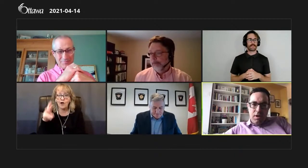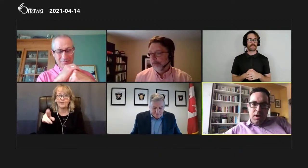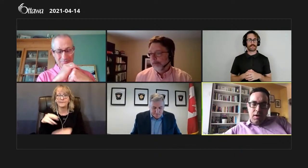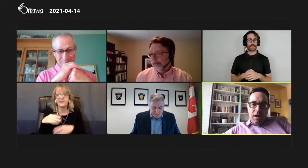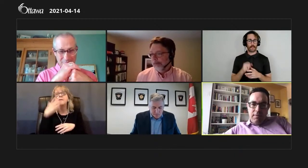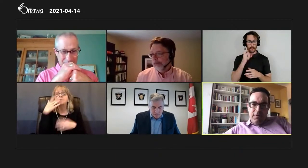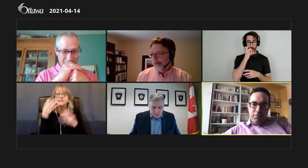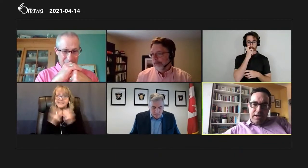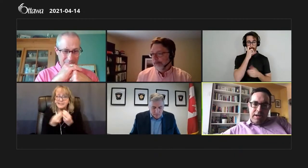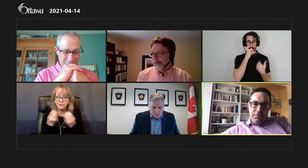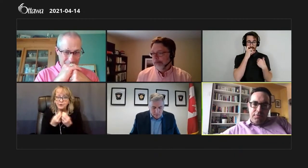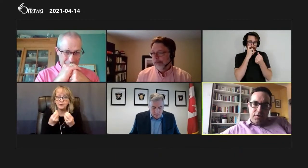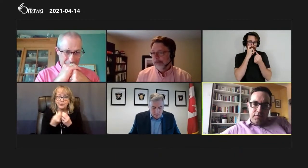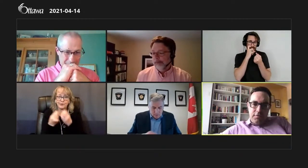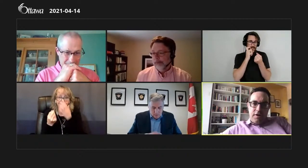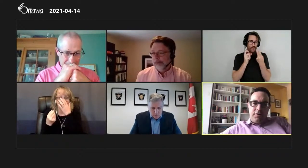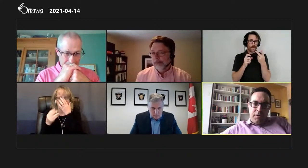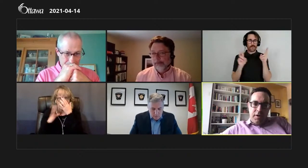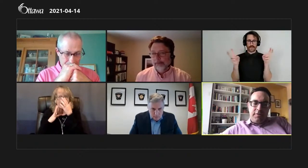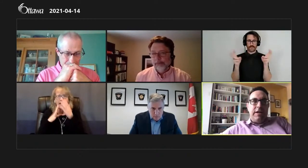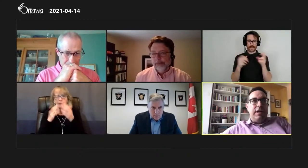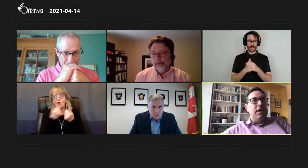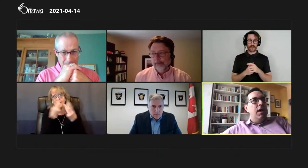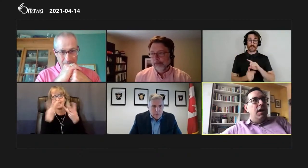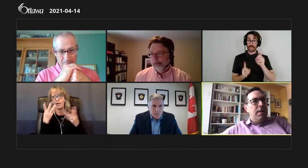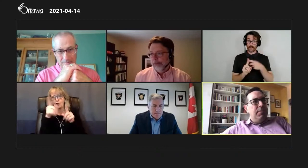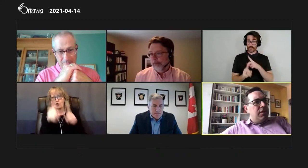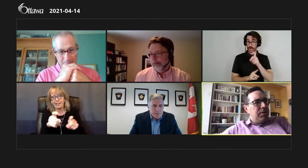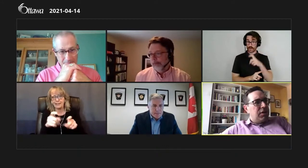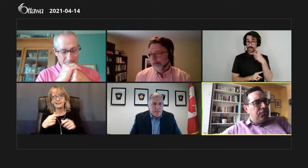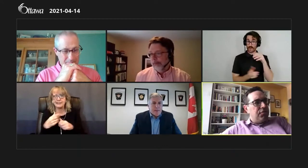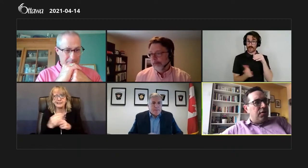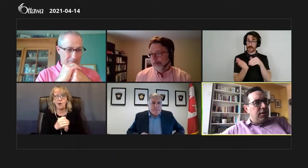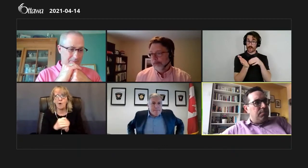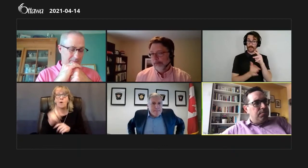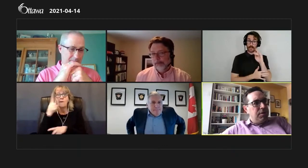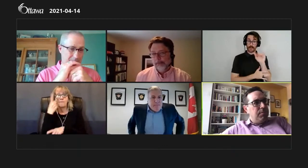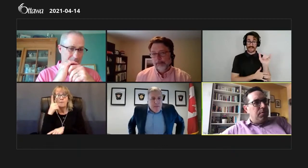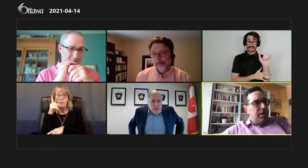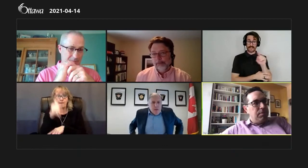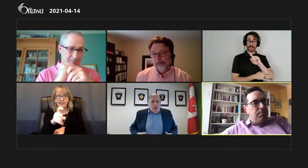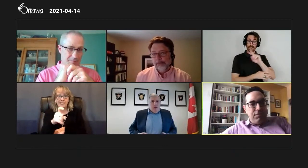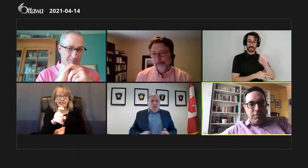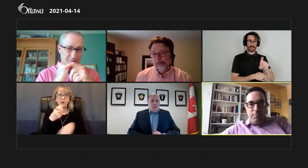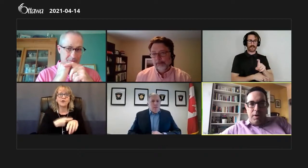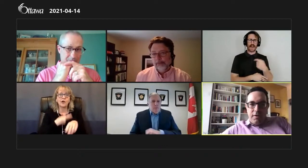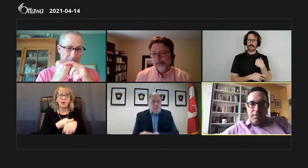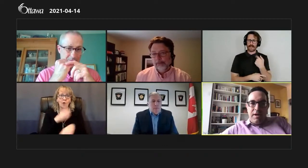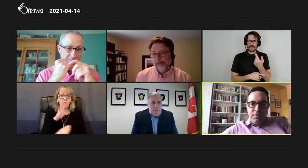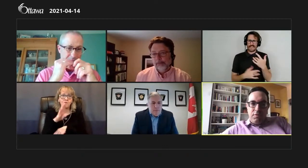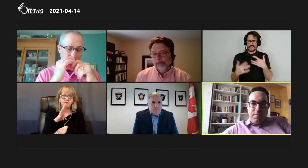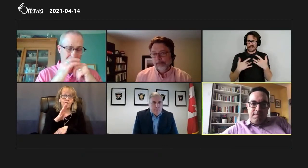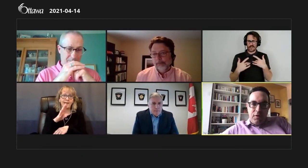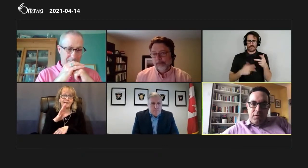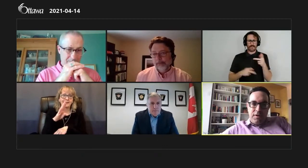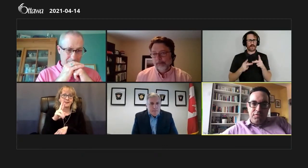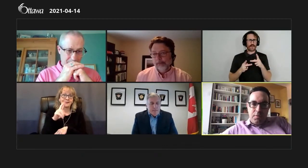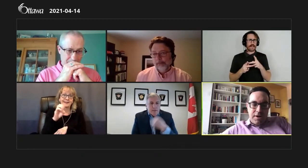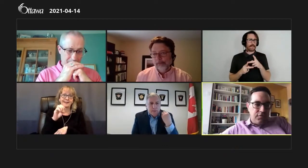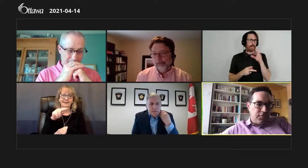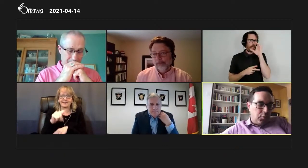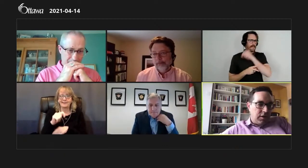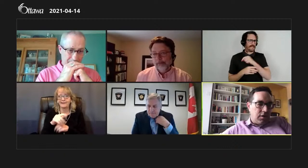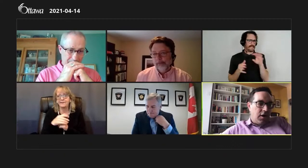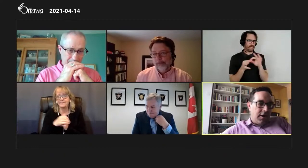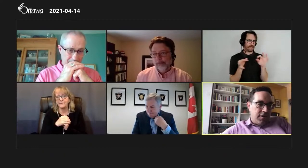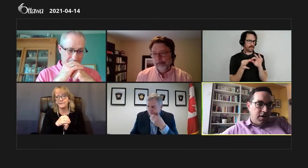about. First one, I guess, for Dr. Malotny. I'm a little bit concerned that people might be missing part of the message. We've been focusing so much